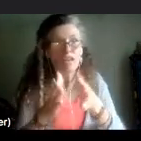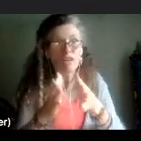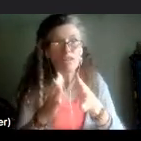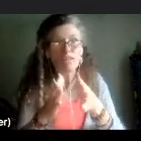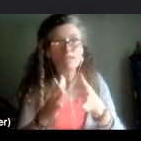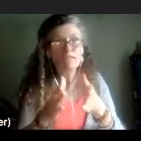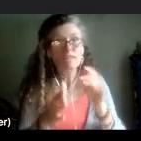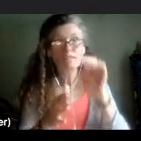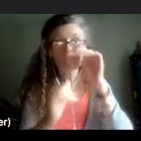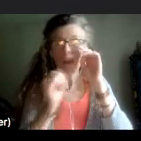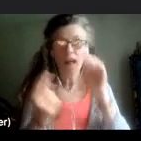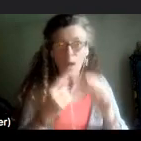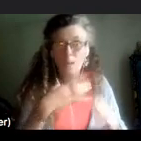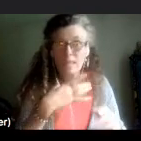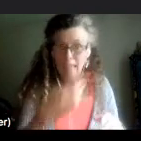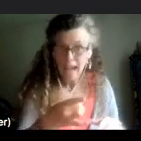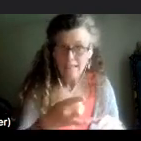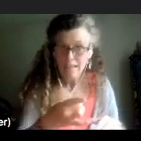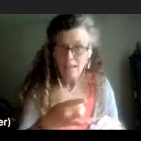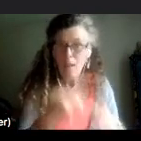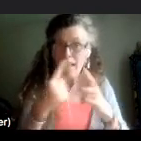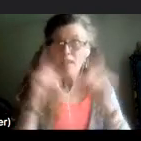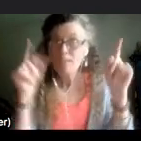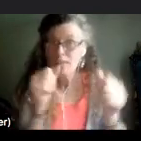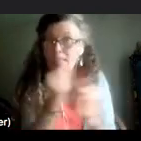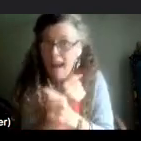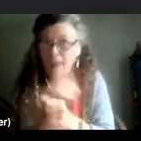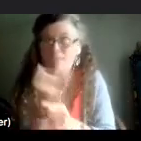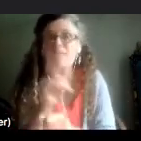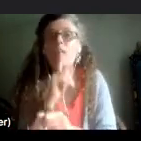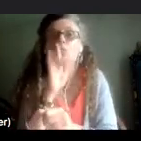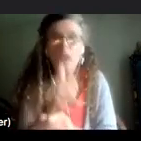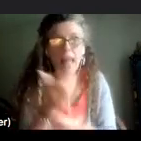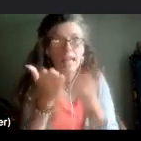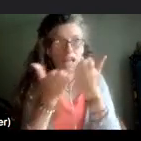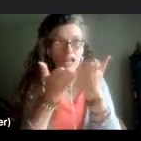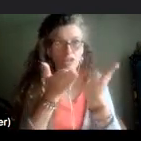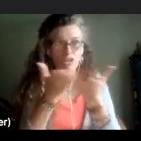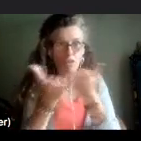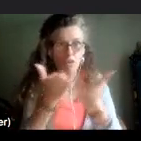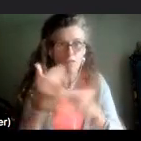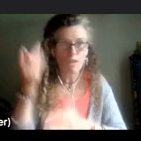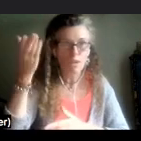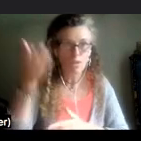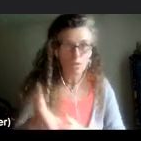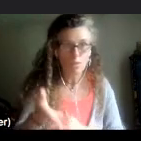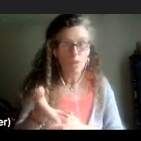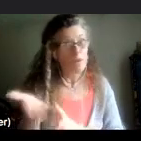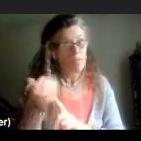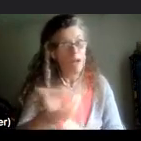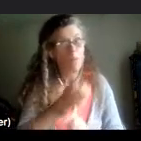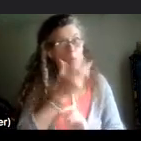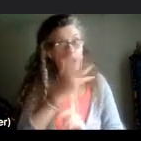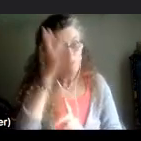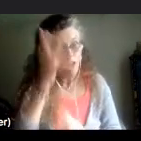liked, but they're inevitably loved if they've really served you. And so I put it there because I say warm father too,